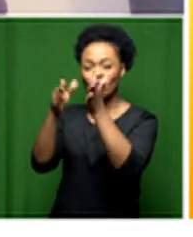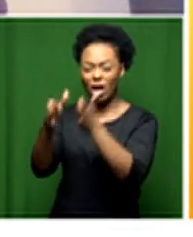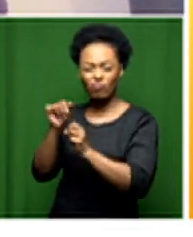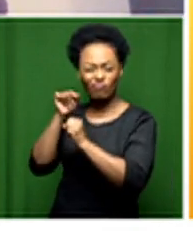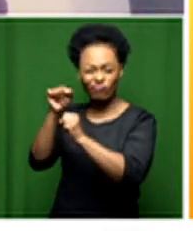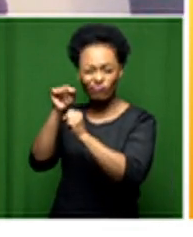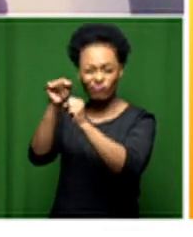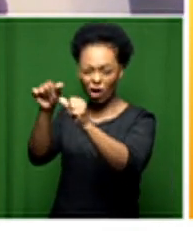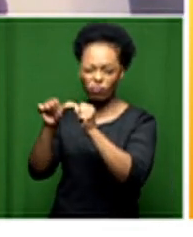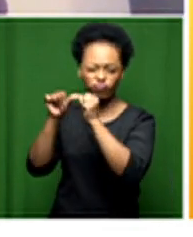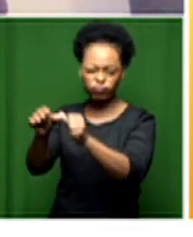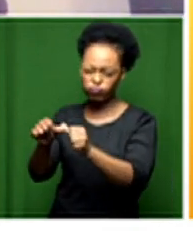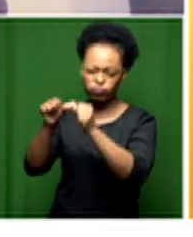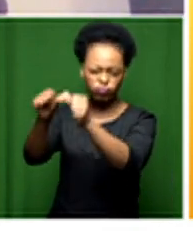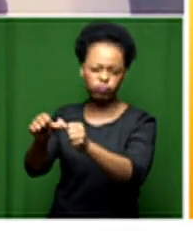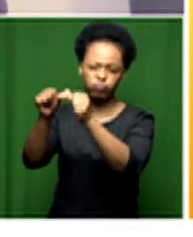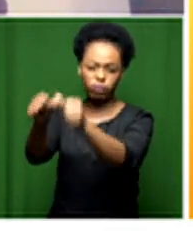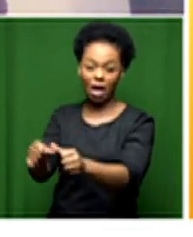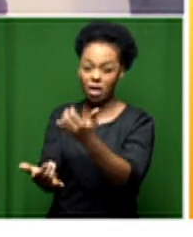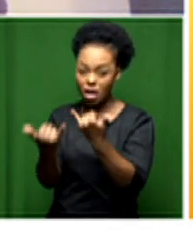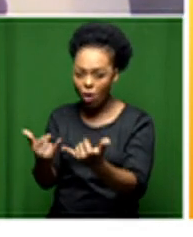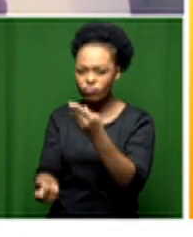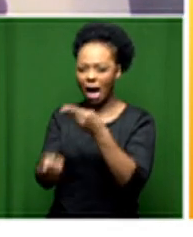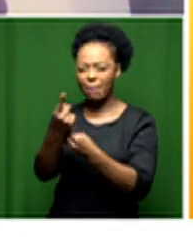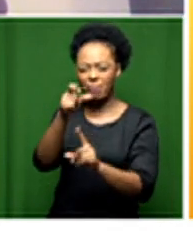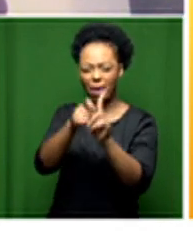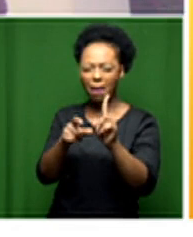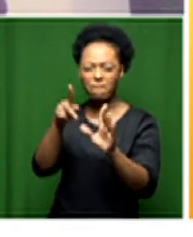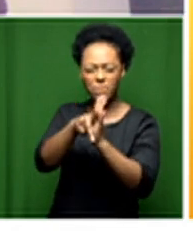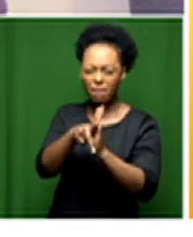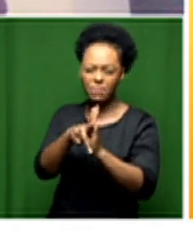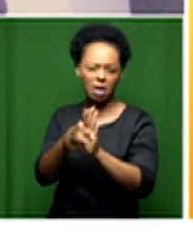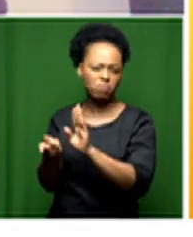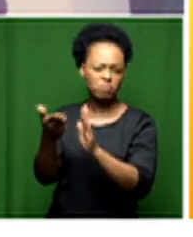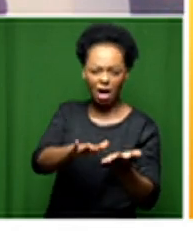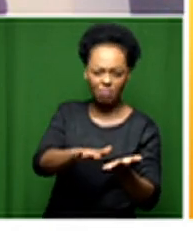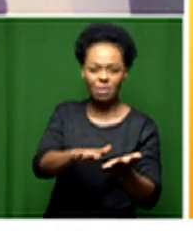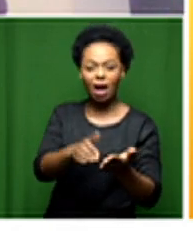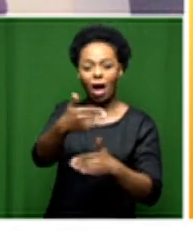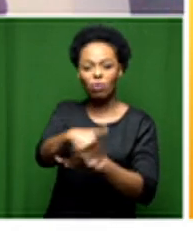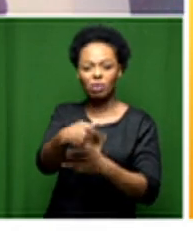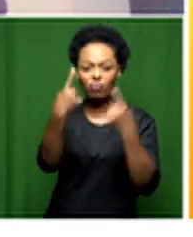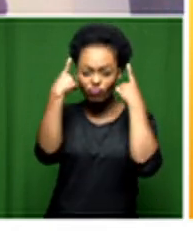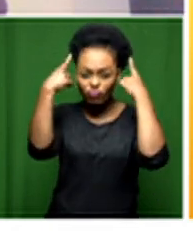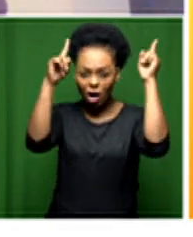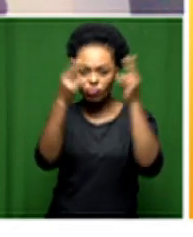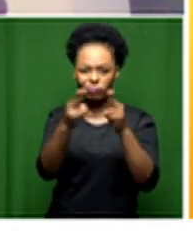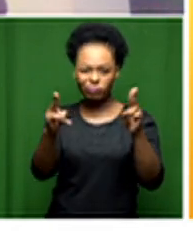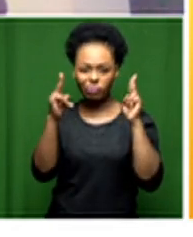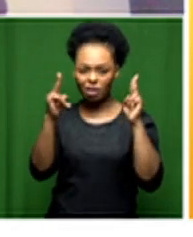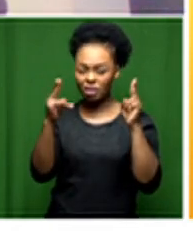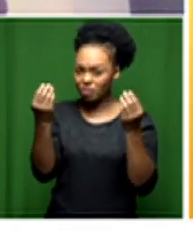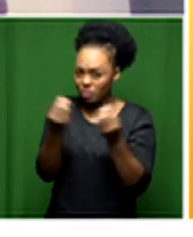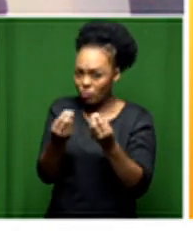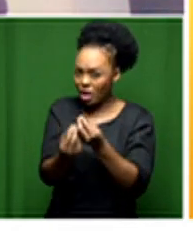escalated, resulting in the death of one person, at least yesterday, outside Wits University. But surely this is not new